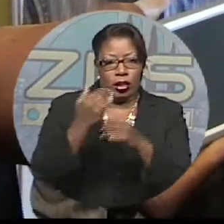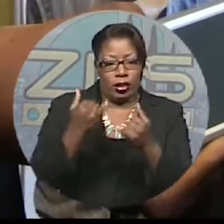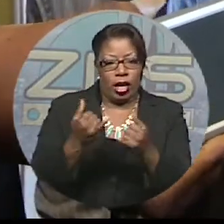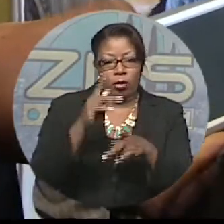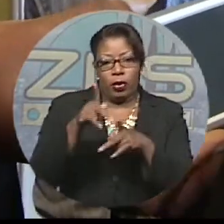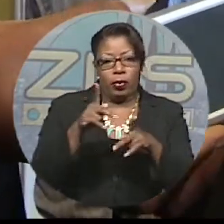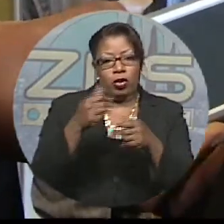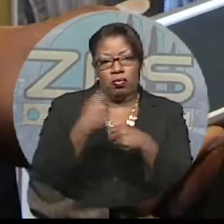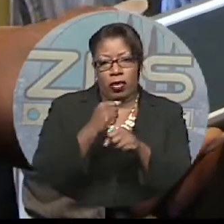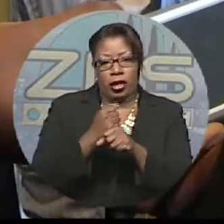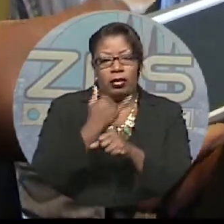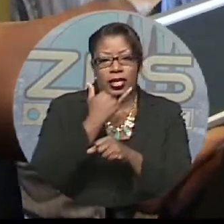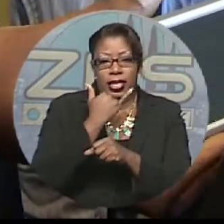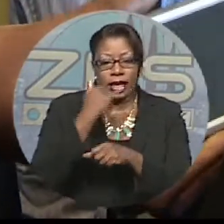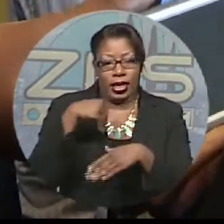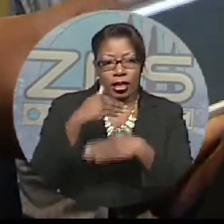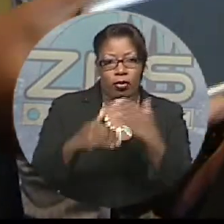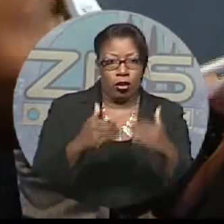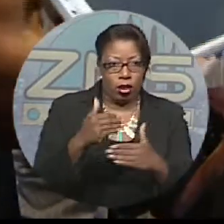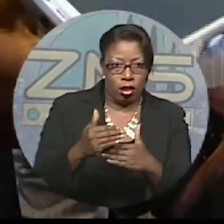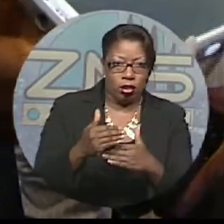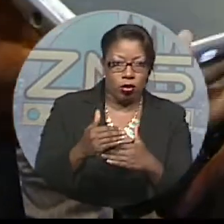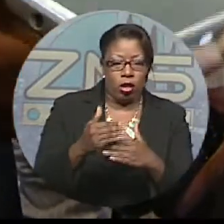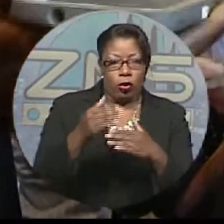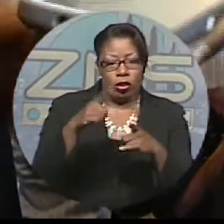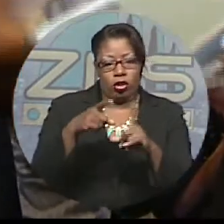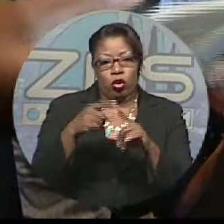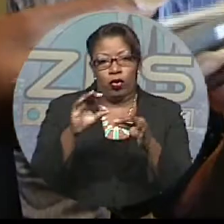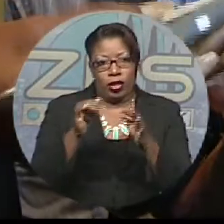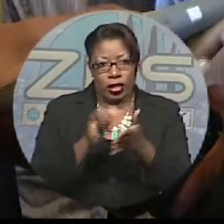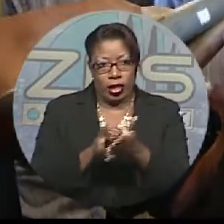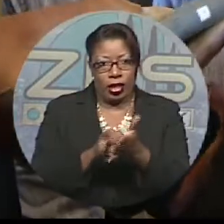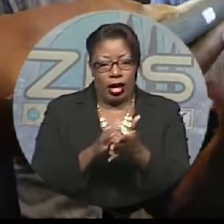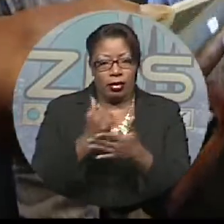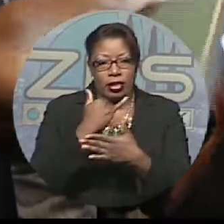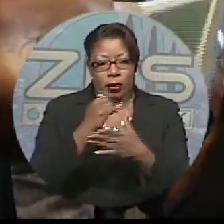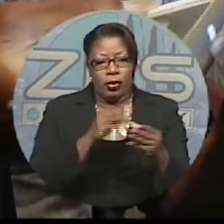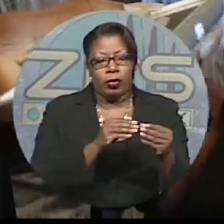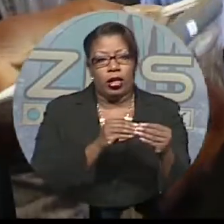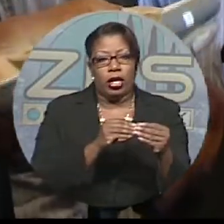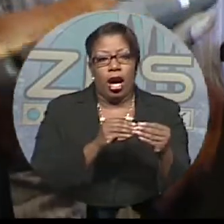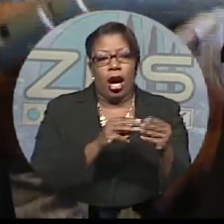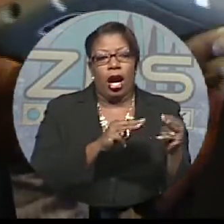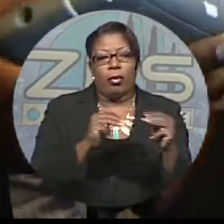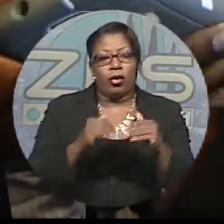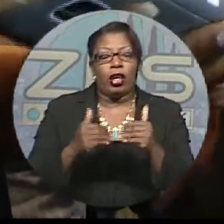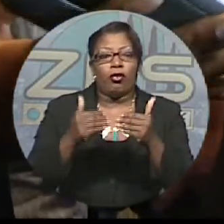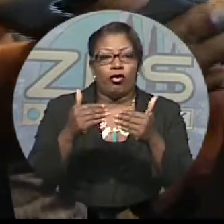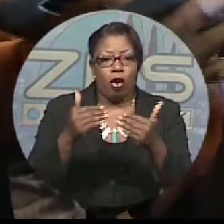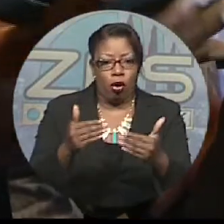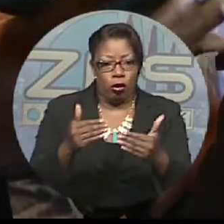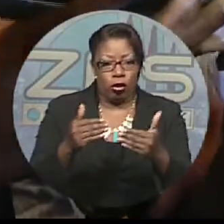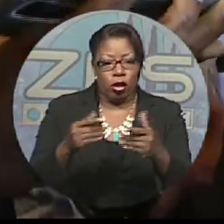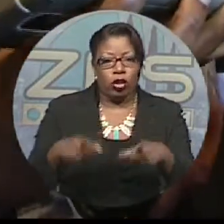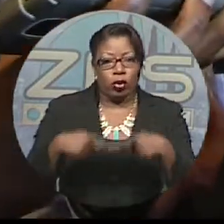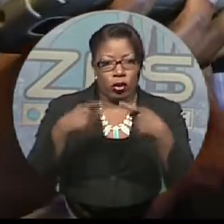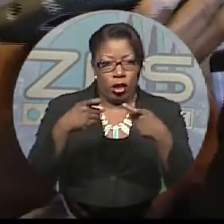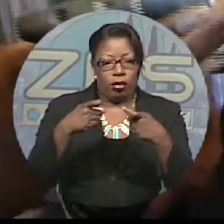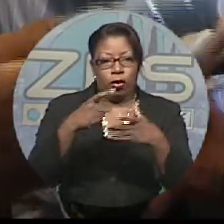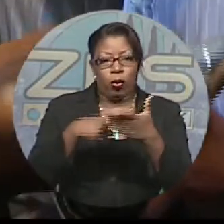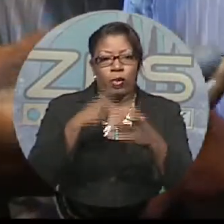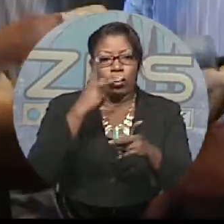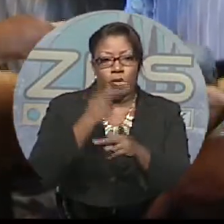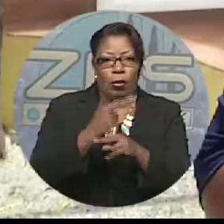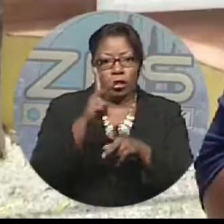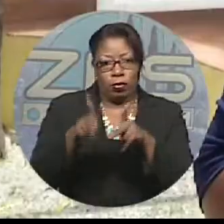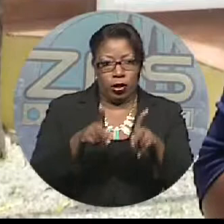make mistakes in the process. We will have to correct those mistakes, but we are moving forward resolutely to deliver what we promised the people